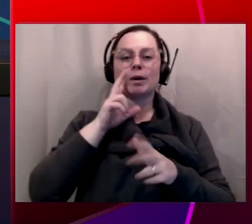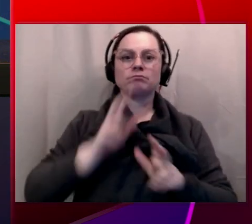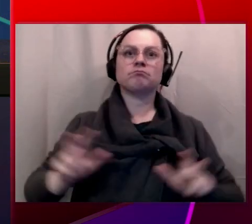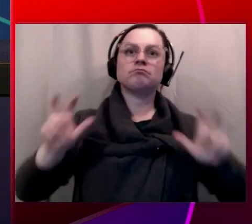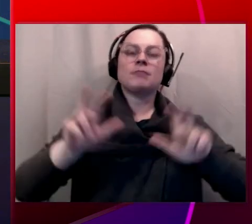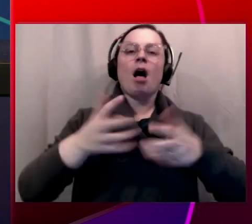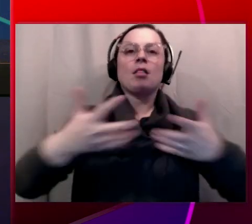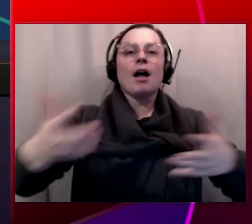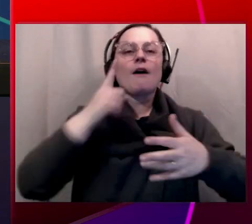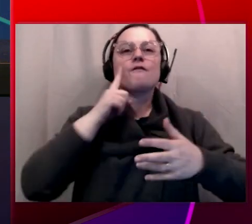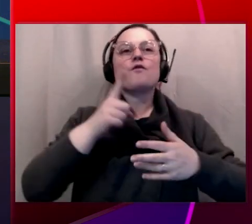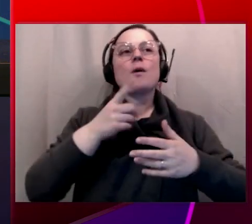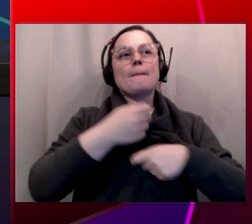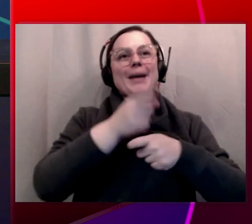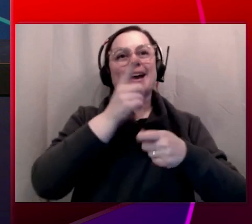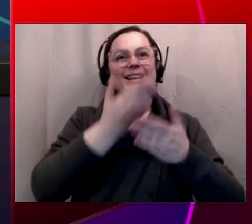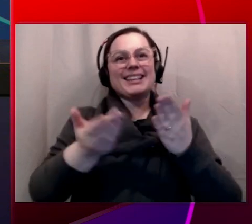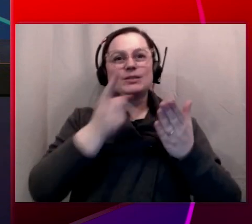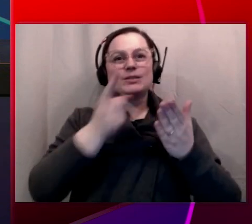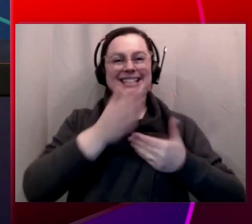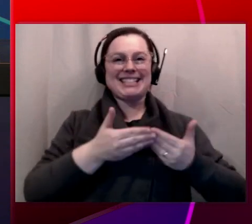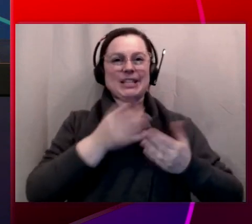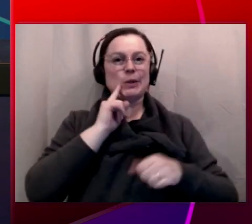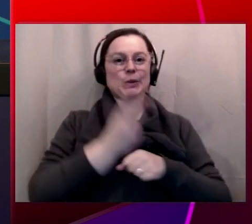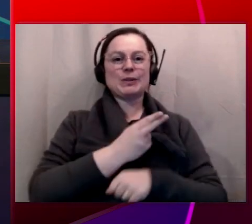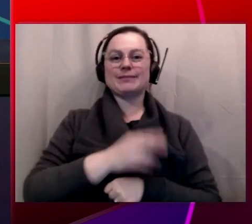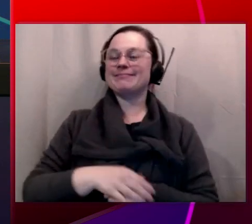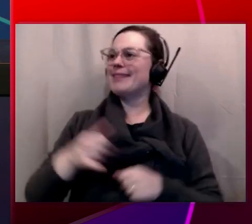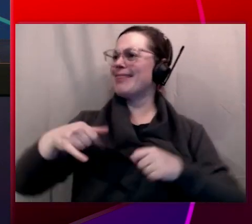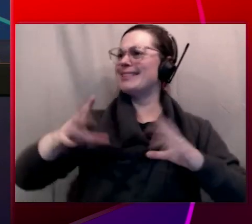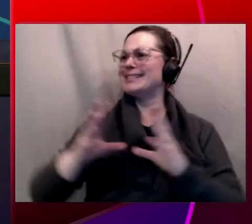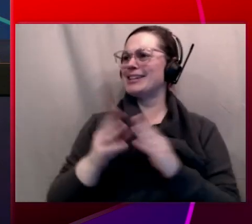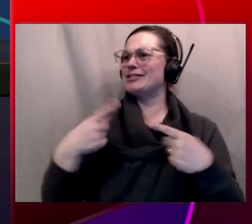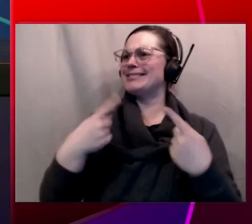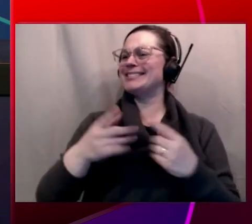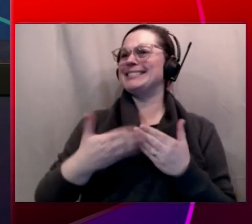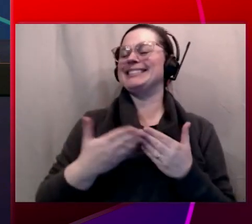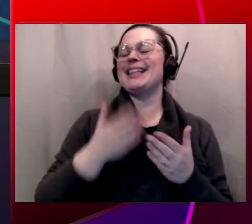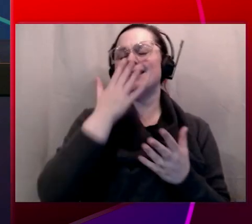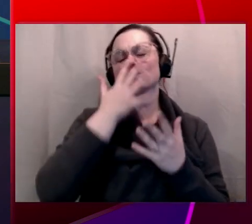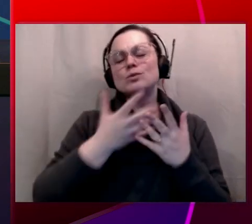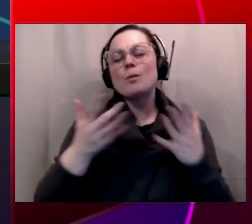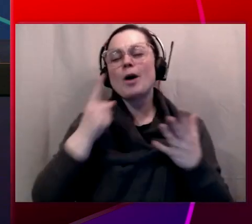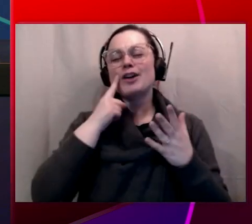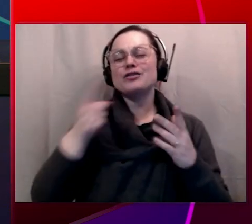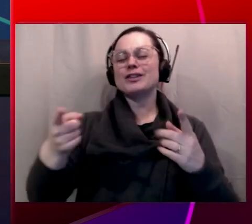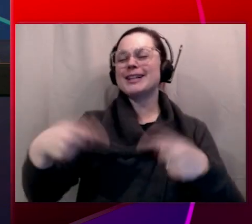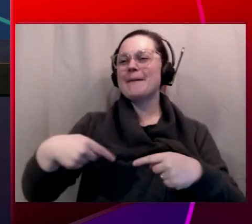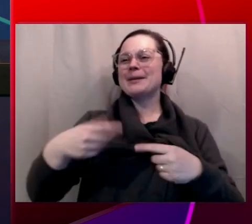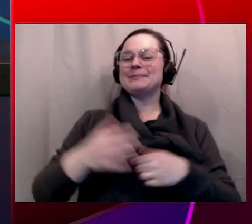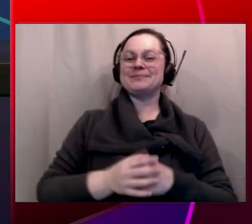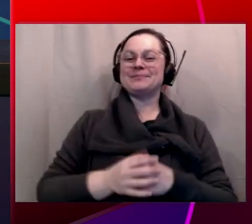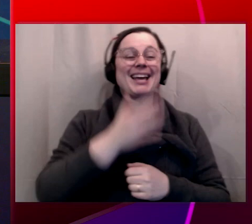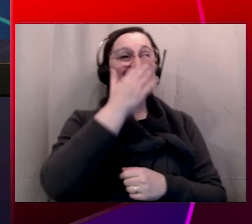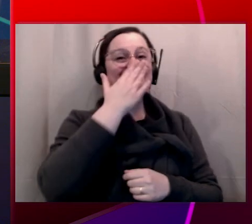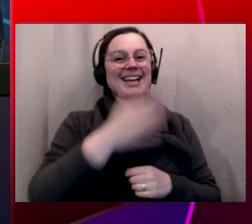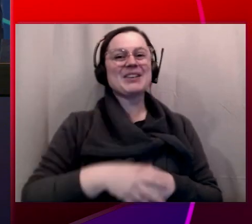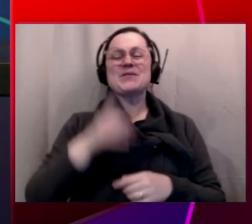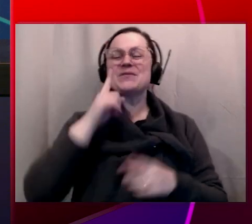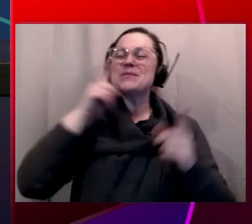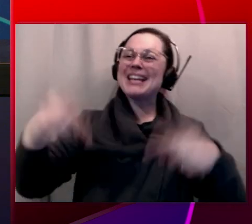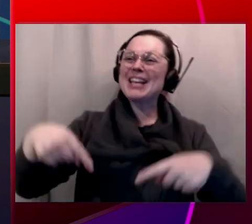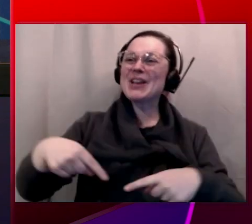You know what? You've made this whole session very easy. So thank you so much for being here. Yes, thank you so much for being here, Yeah, Gavin, thanks so